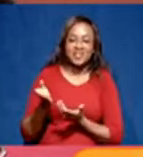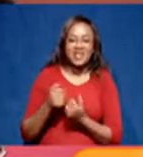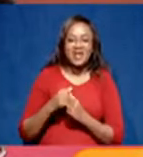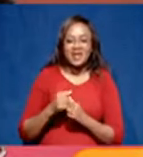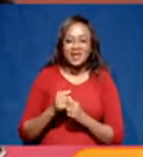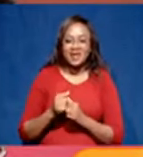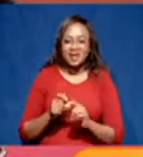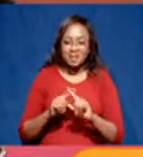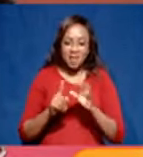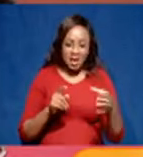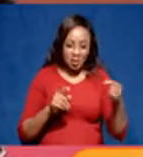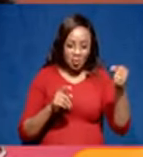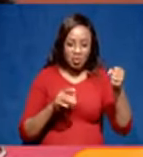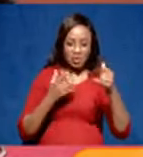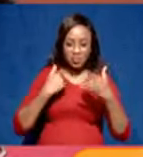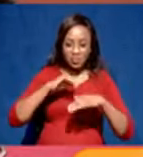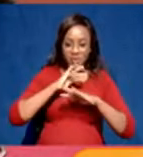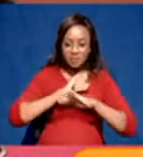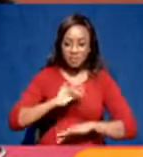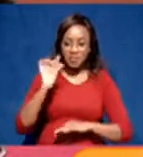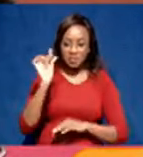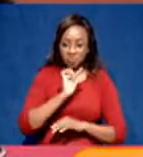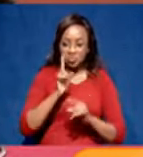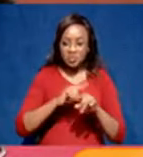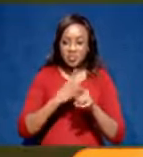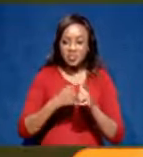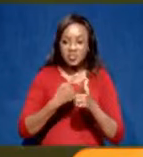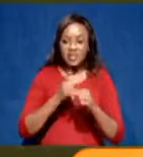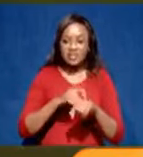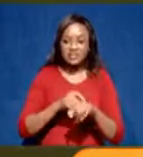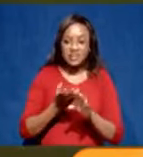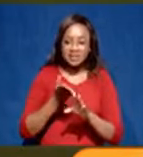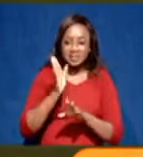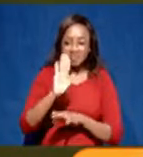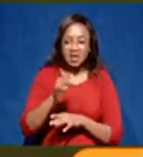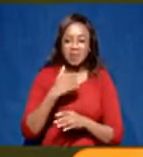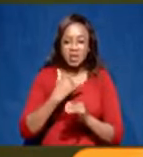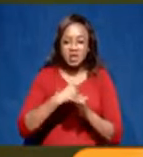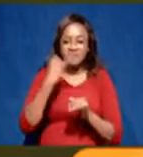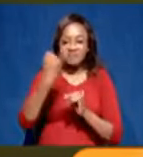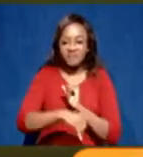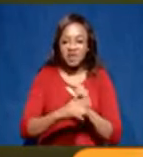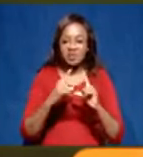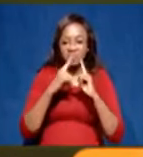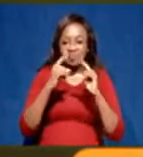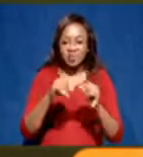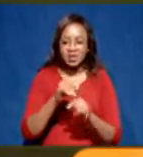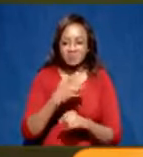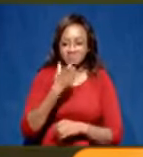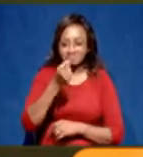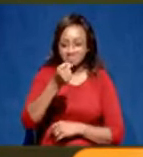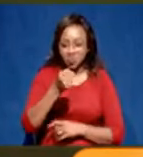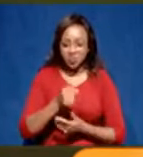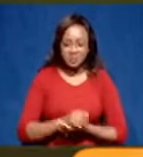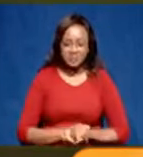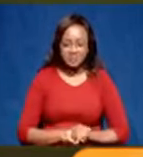please hold on 1 minute. Let's take a short break here on News Gang. When we come back, it's our joint final word. Stay with us. This is News Gang.